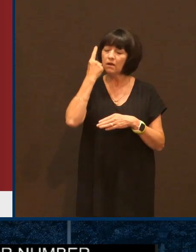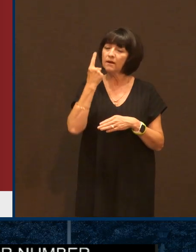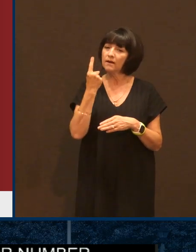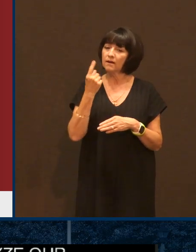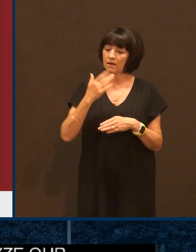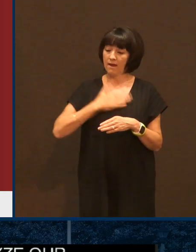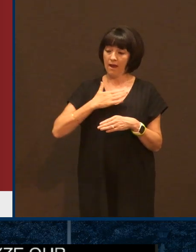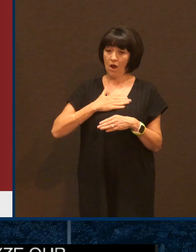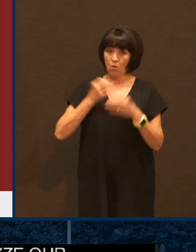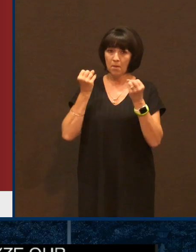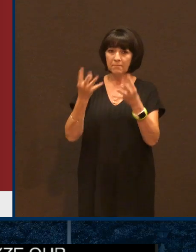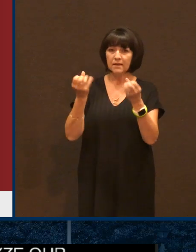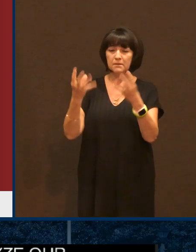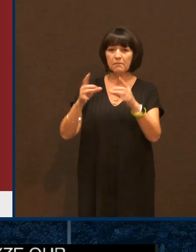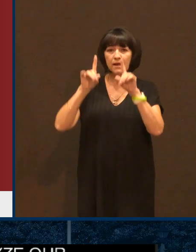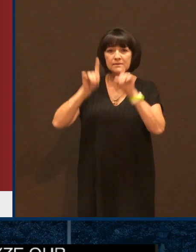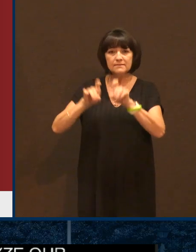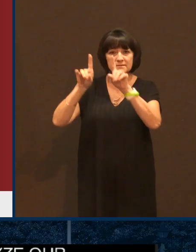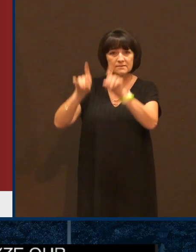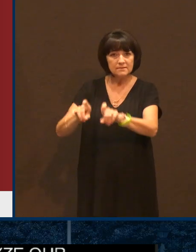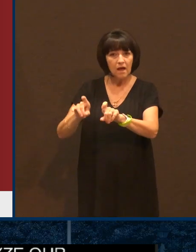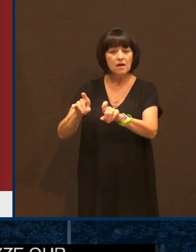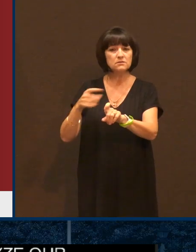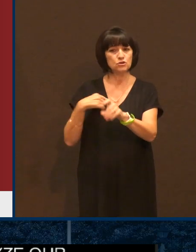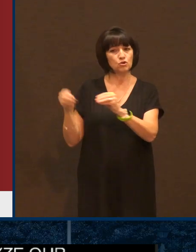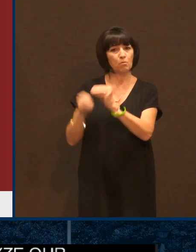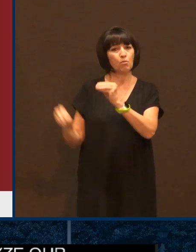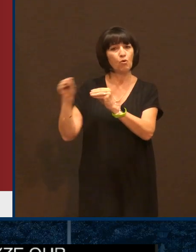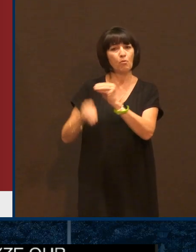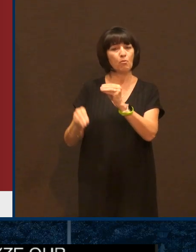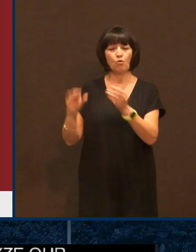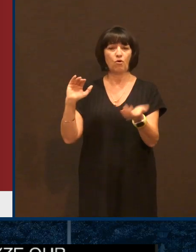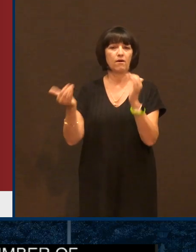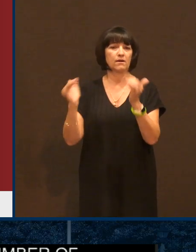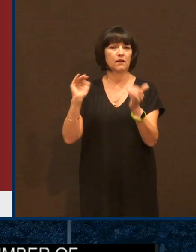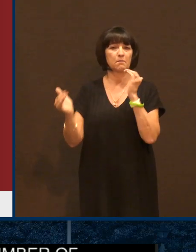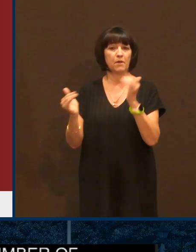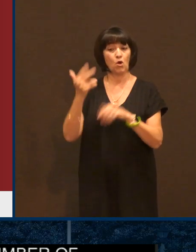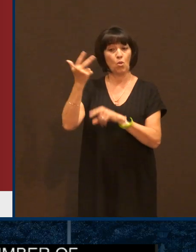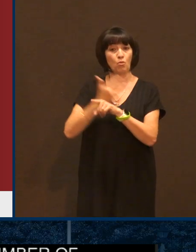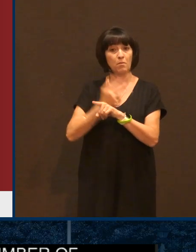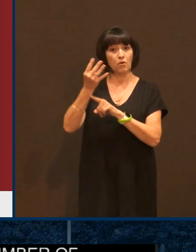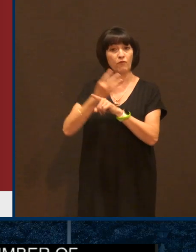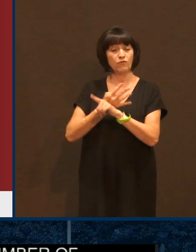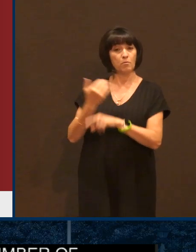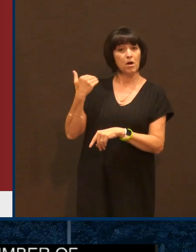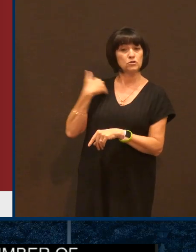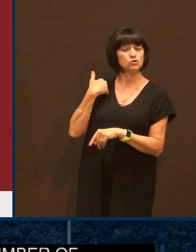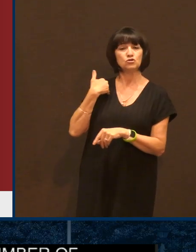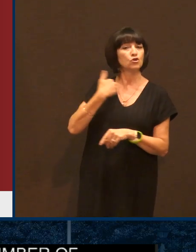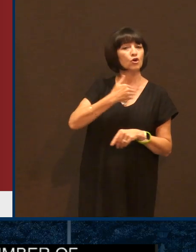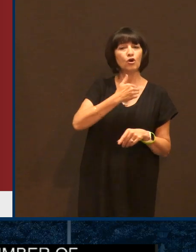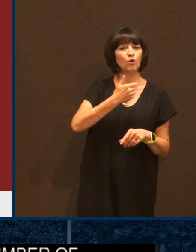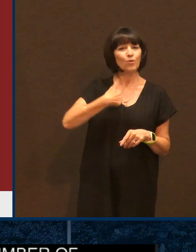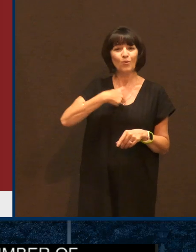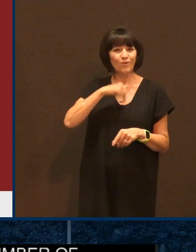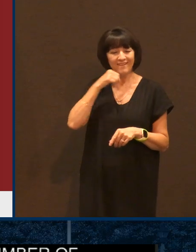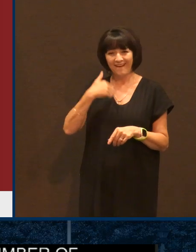and we're certainly doing a lot more tests than we were 3 or 4 months ago, and the number of